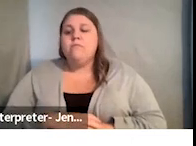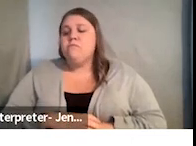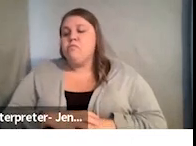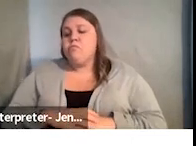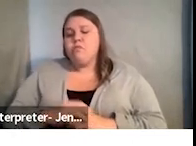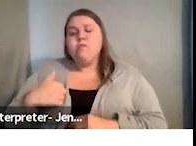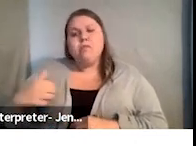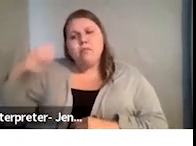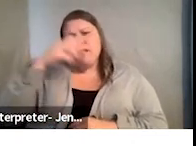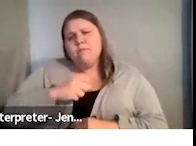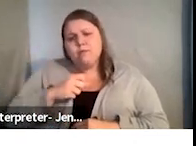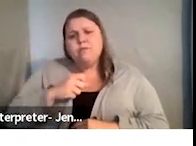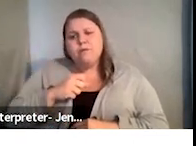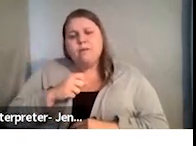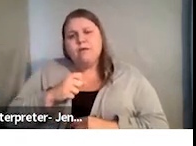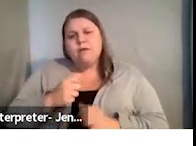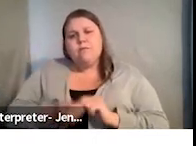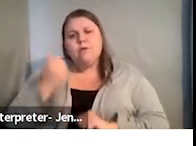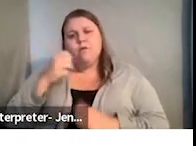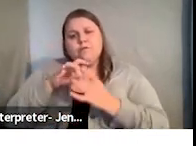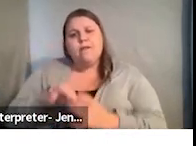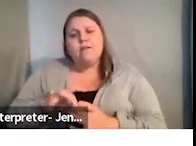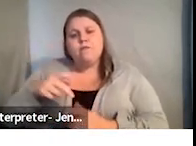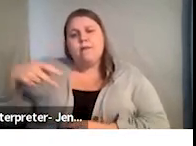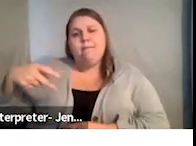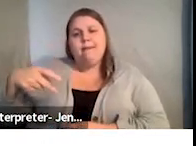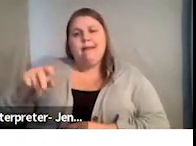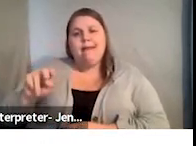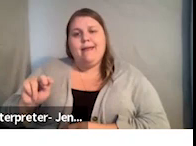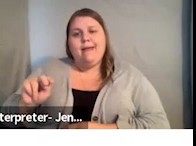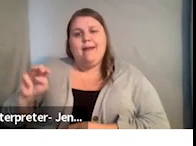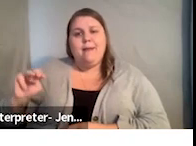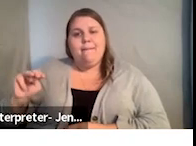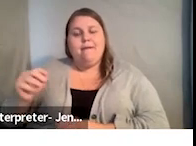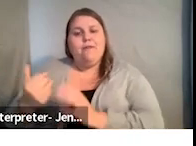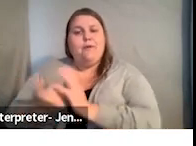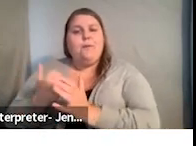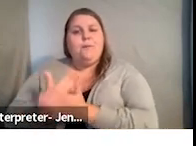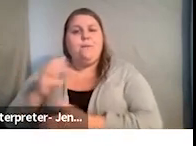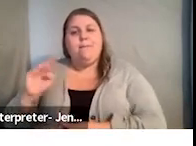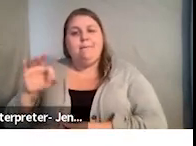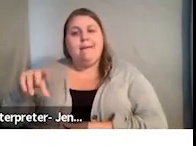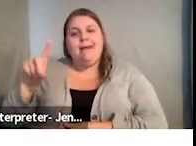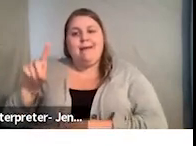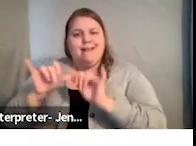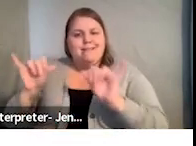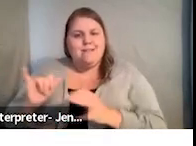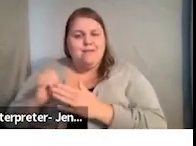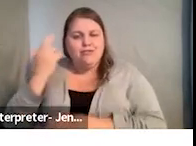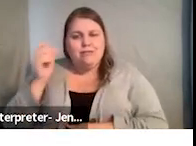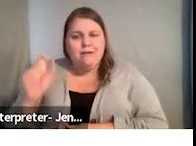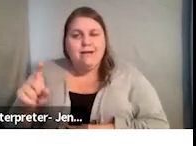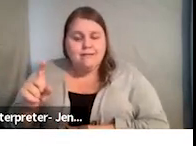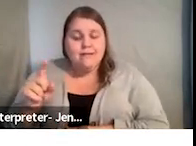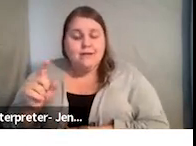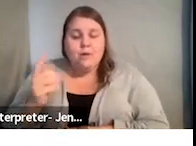I'm assuming a lot of this is related to the PNM, the new Medicaid system. So that's why I'm asking. So I don't think